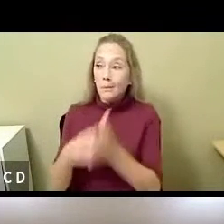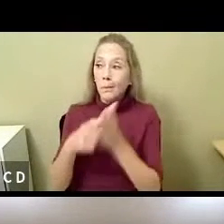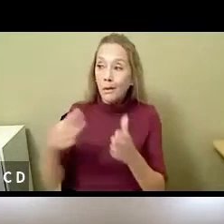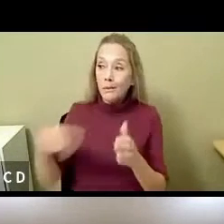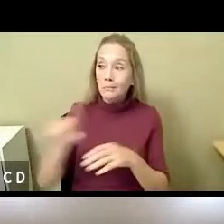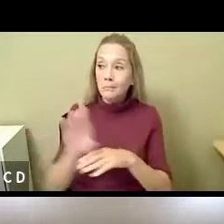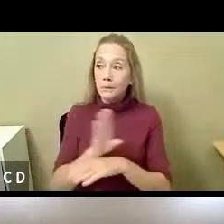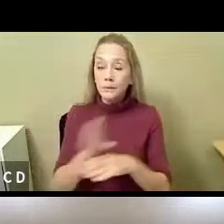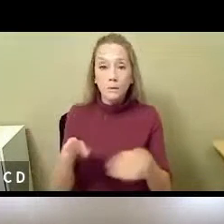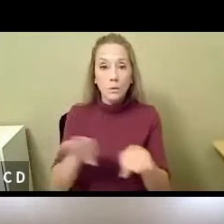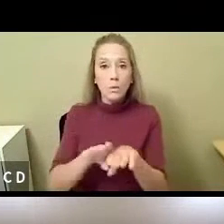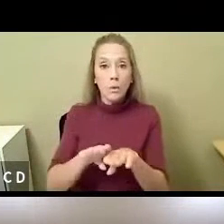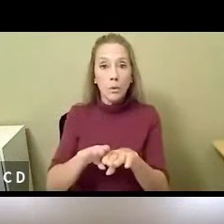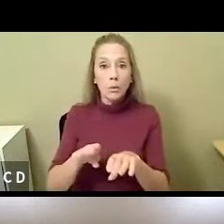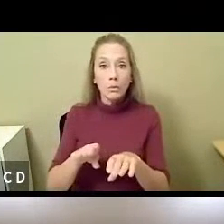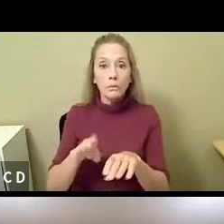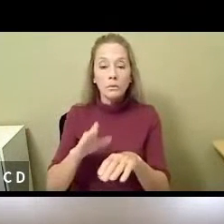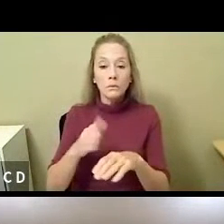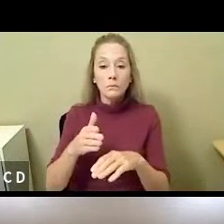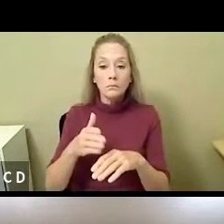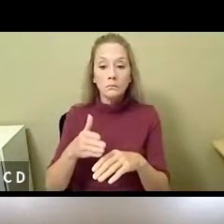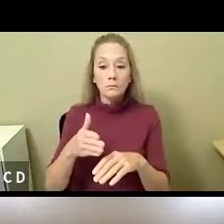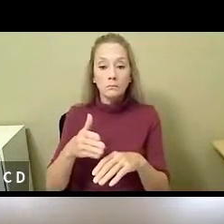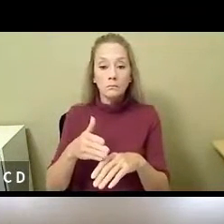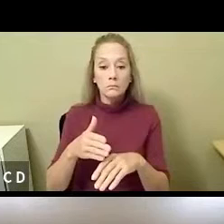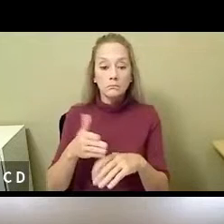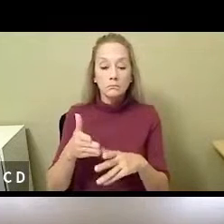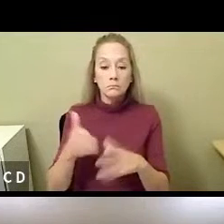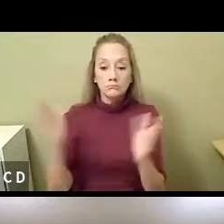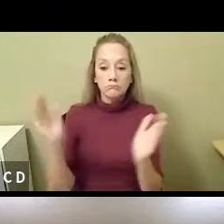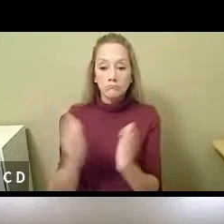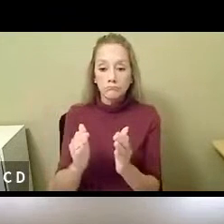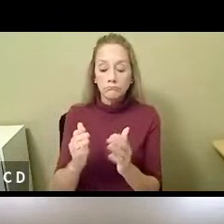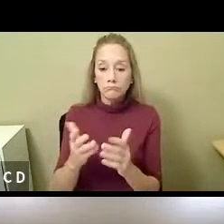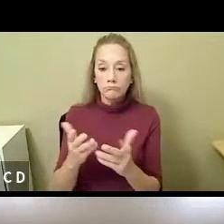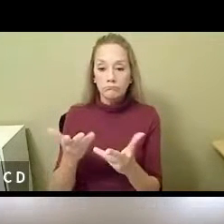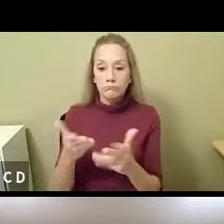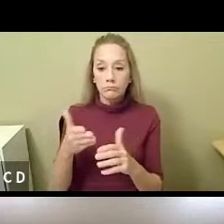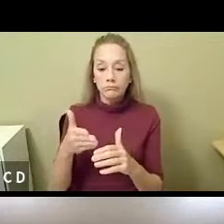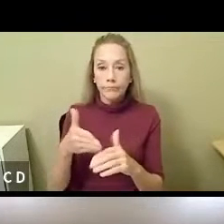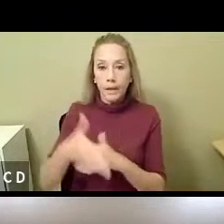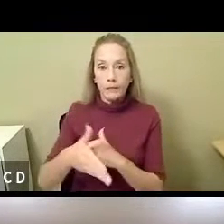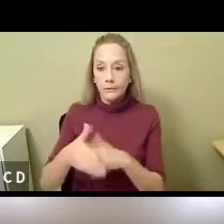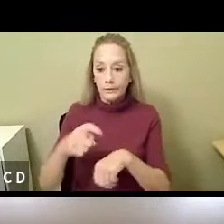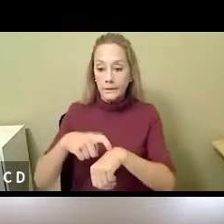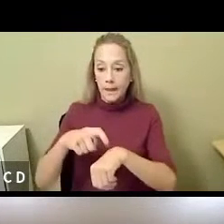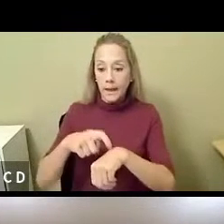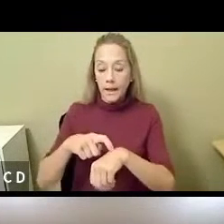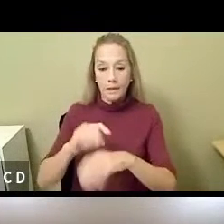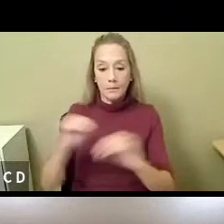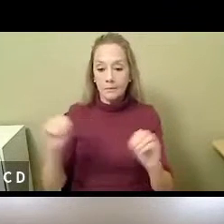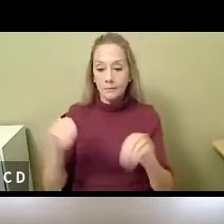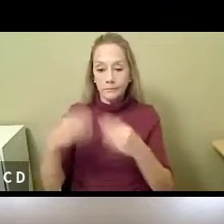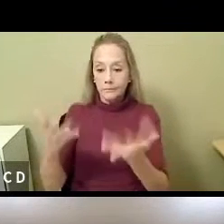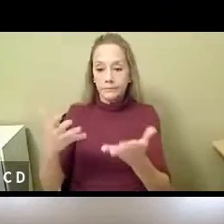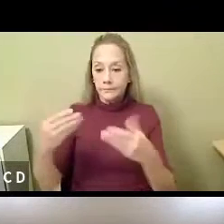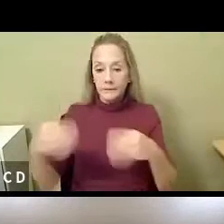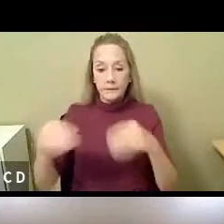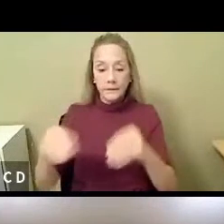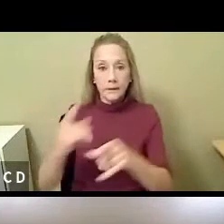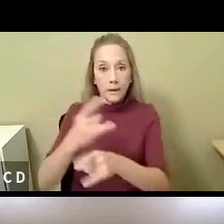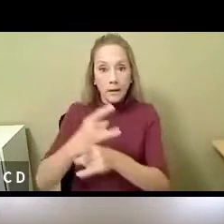unfortunately, doesn't appear to have made much dent in this hospitalization rate, but is that where we have the issue? Is